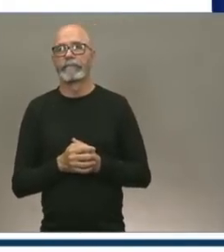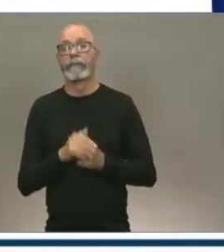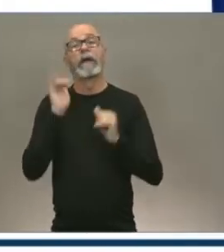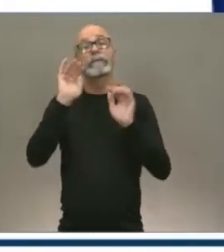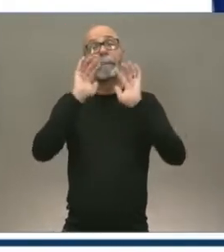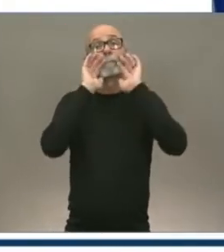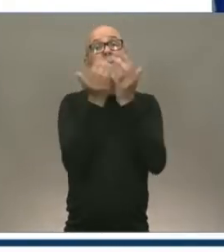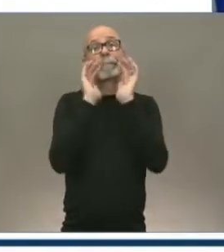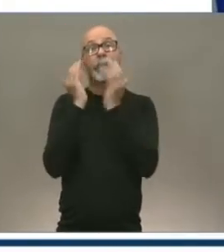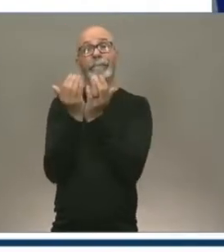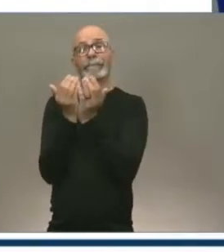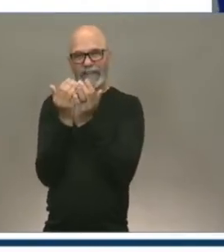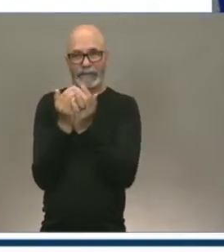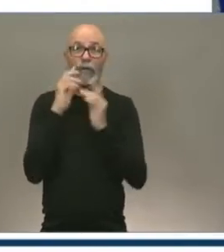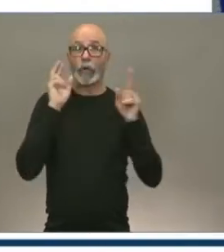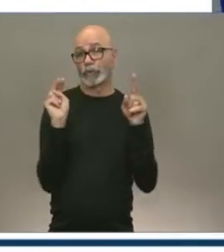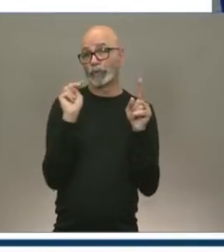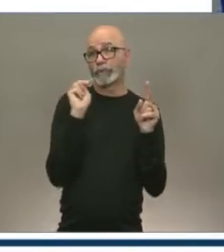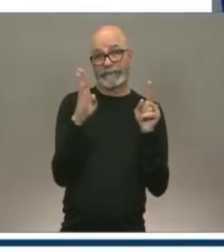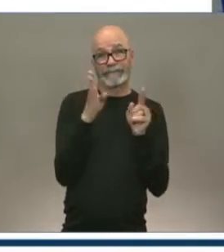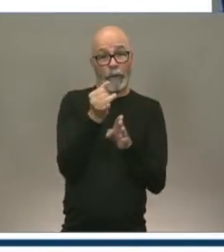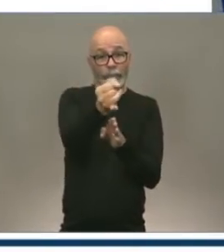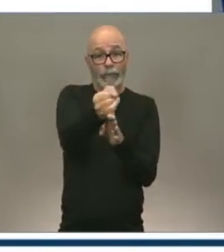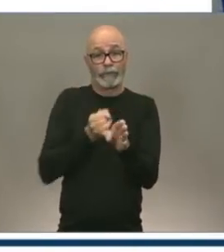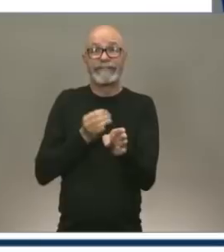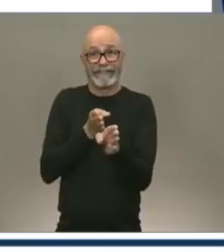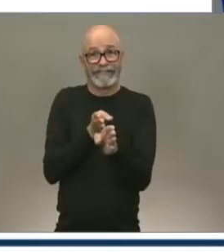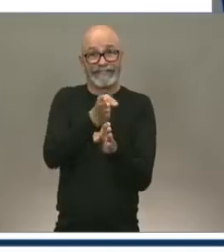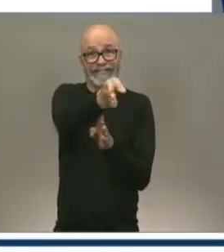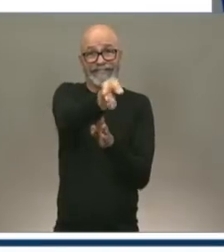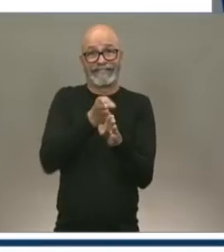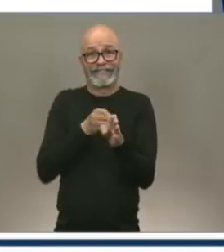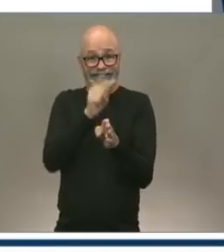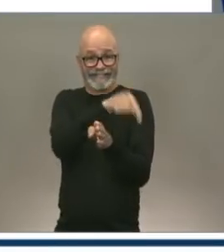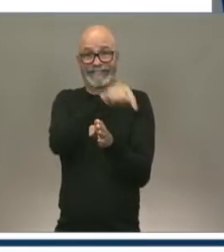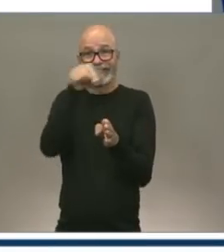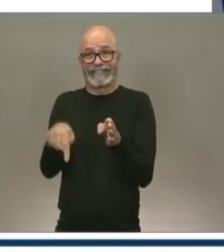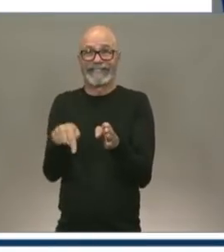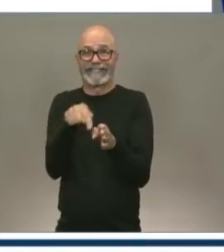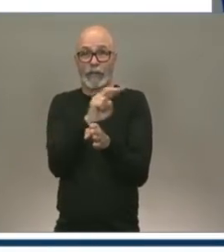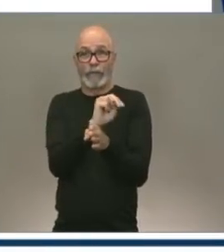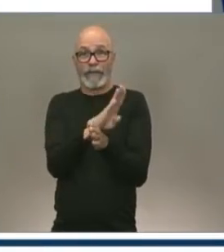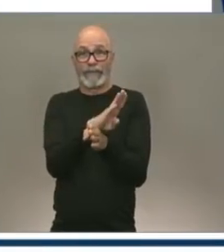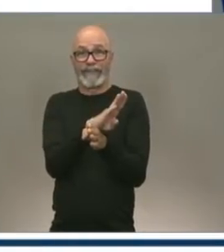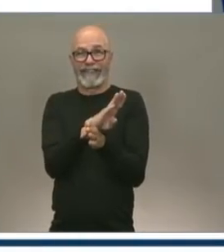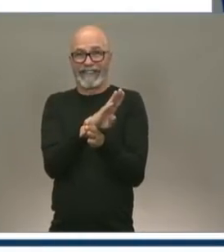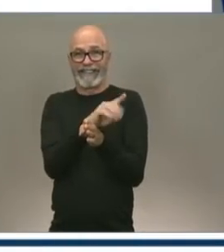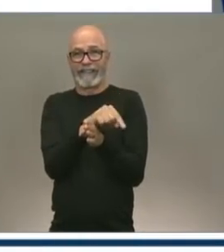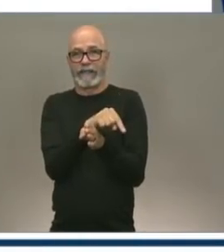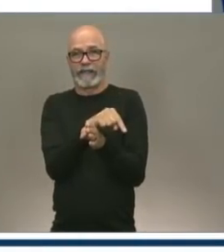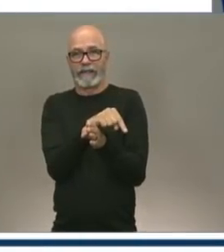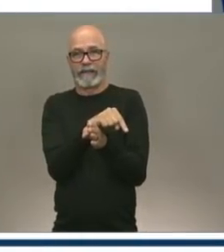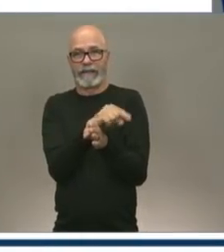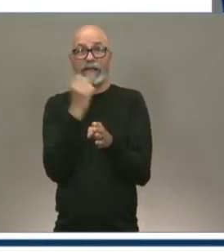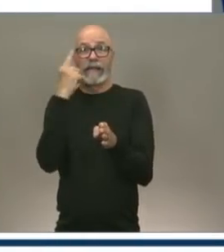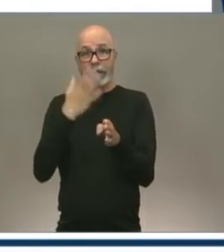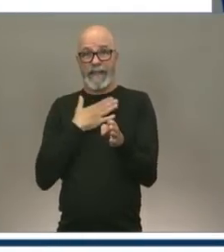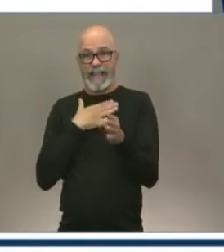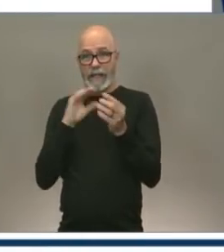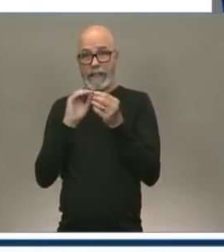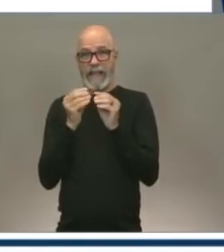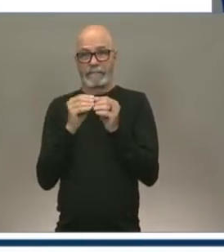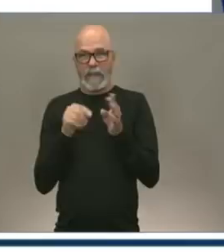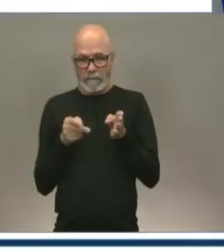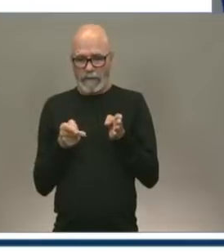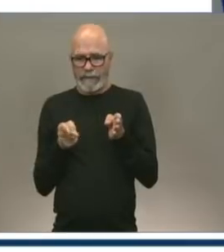border at New Brunswick. First, the New Brunswick border. Over the past few days, we have seen our numbers increase slightly. We have